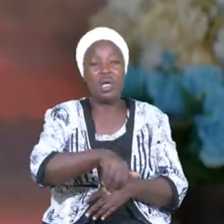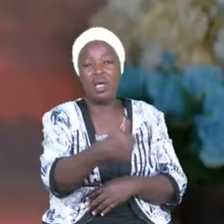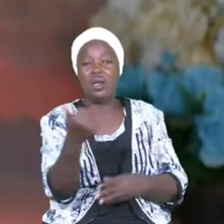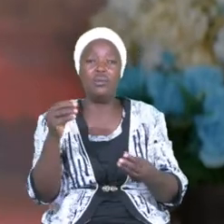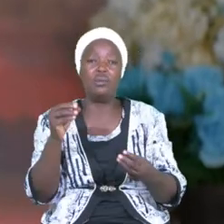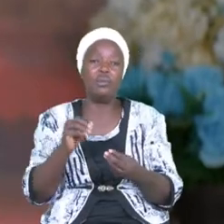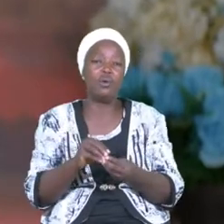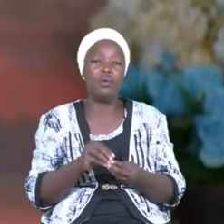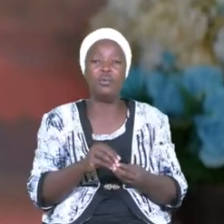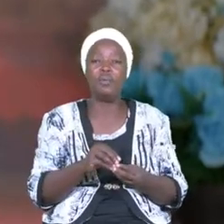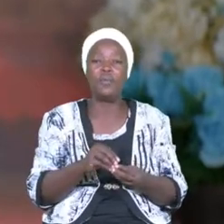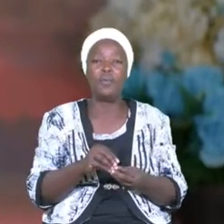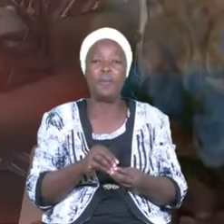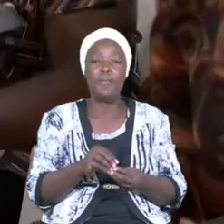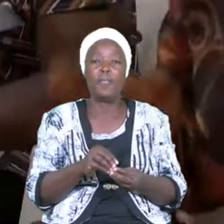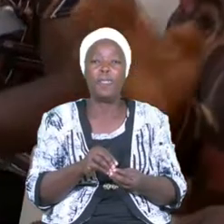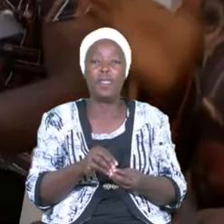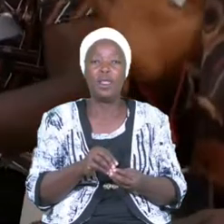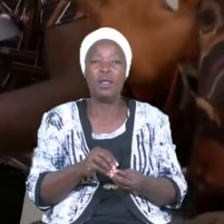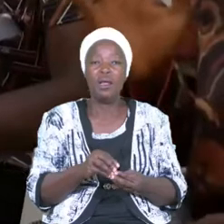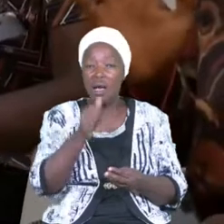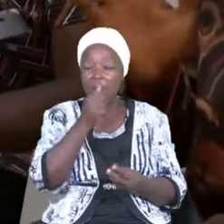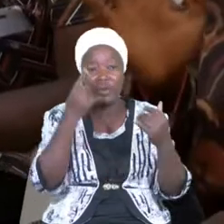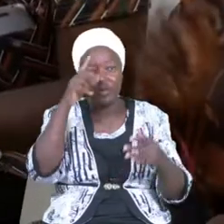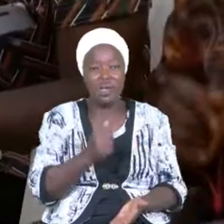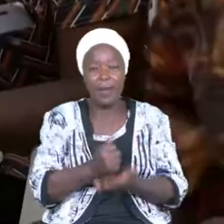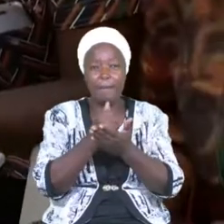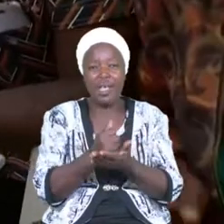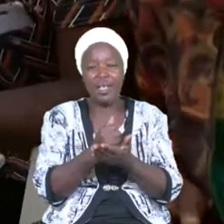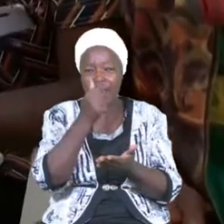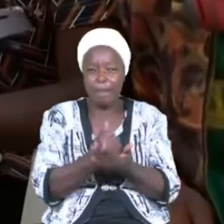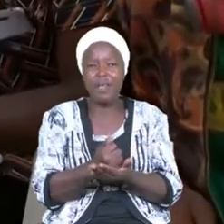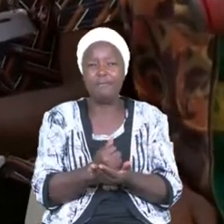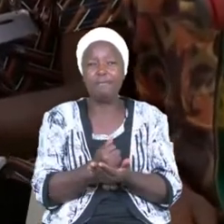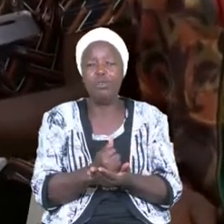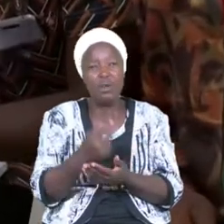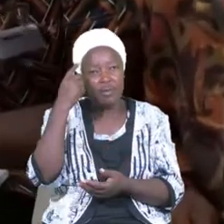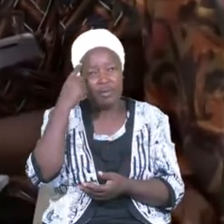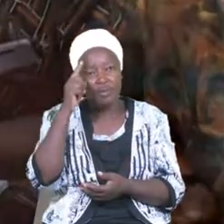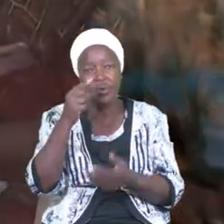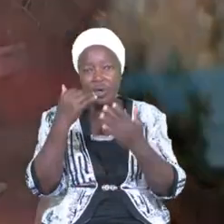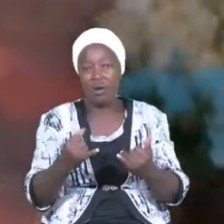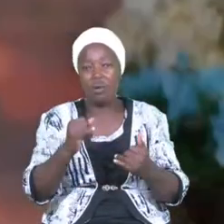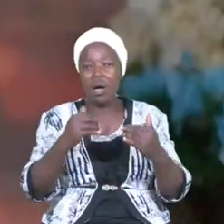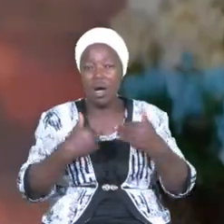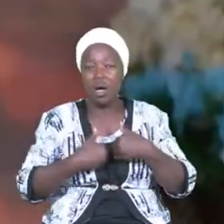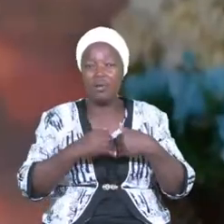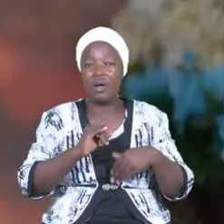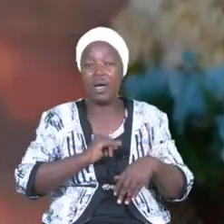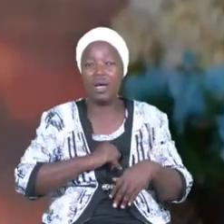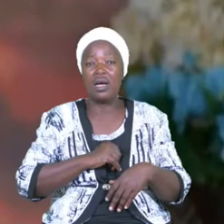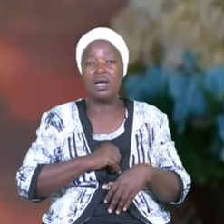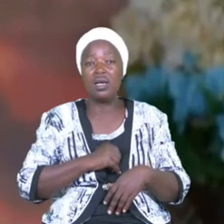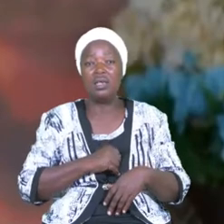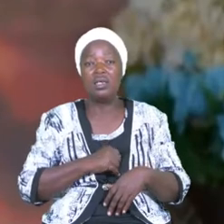anymore. I waited for your amen. For now have I seen with